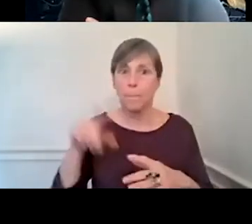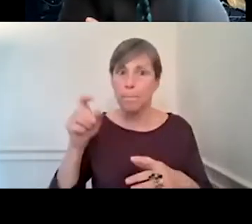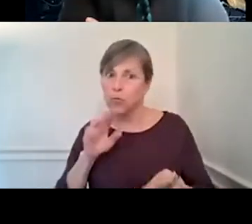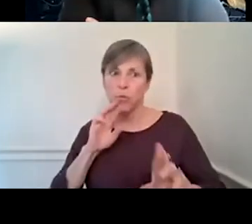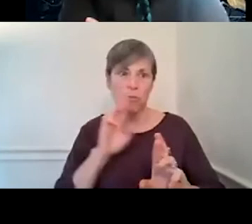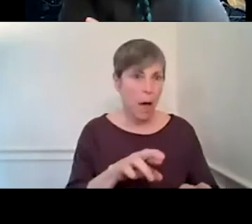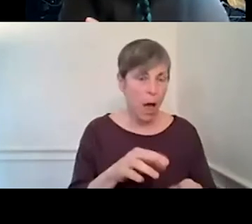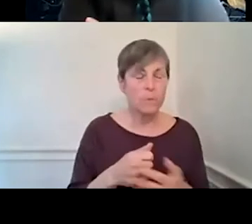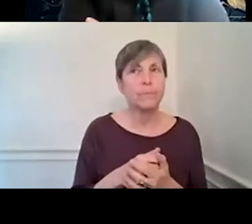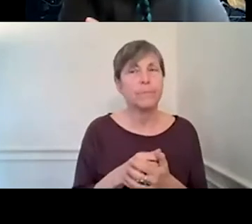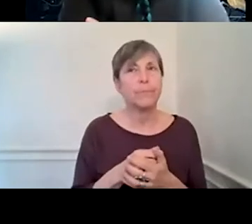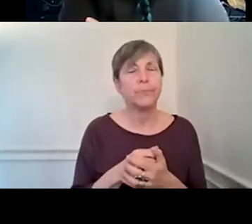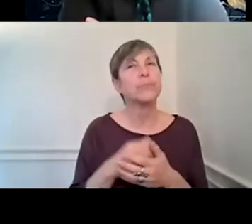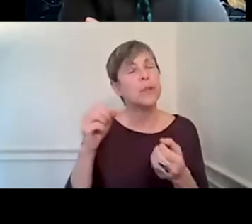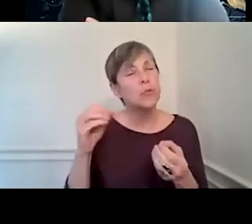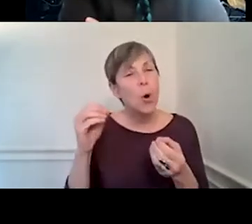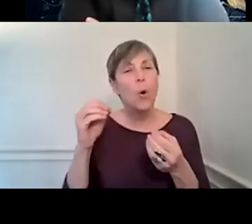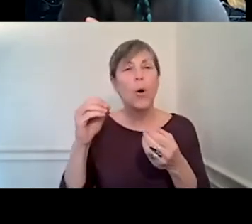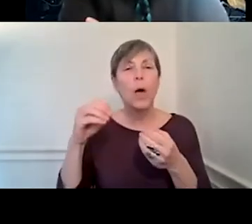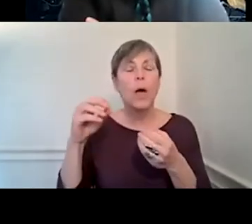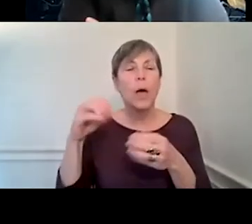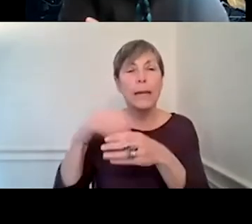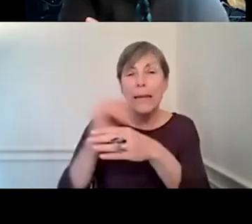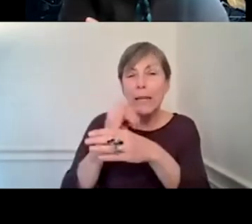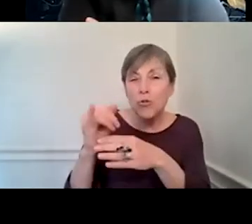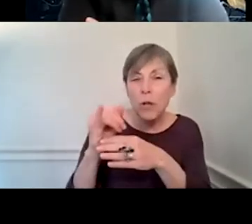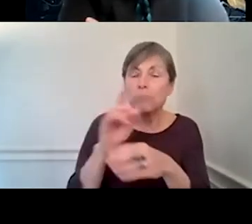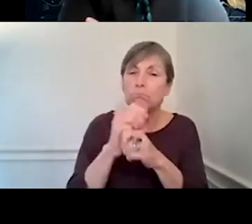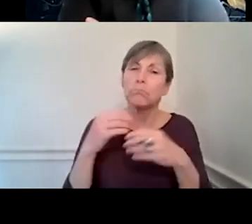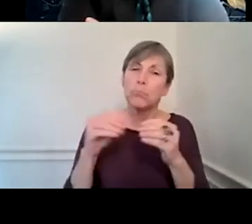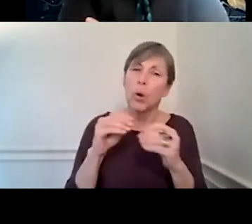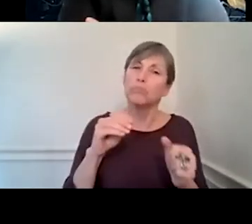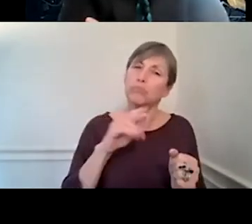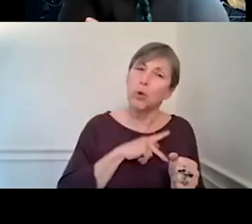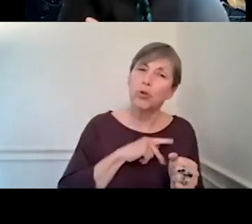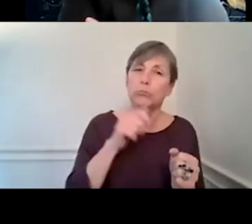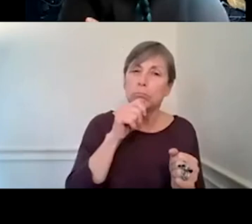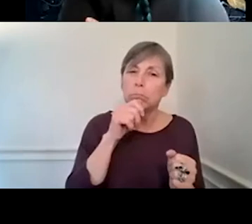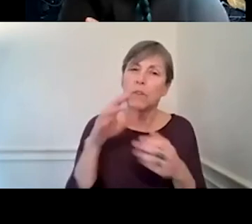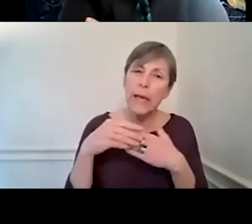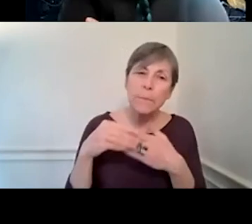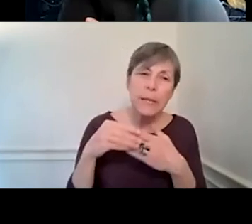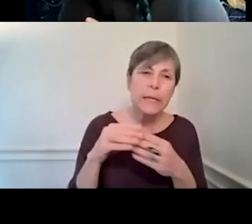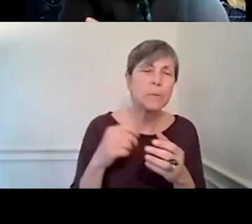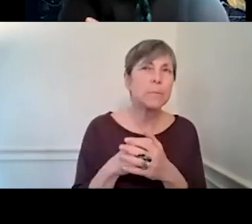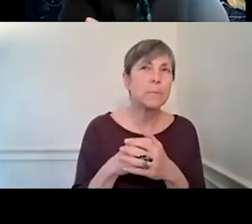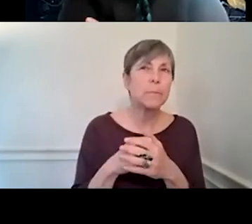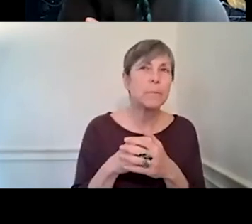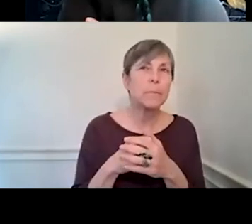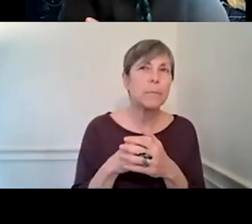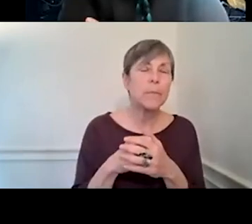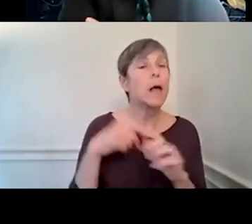found the industry, you know, there was more personal flexibility. And I would say the other thing is